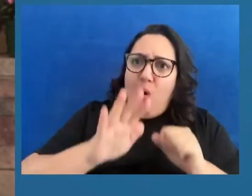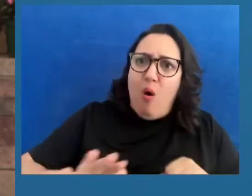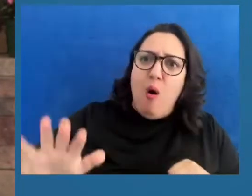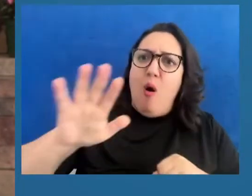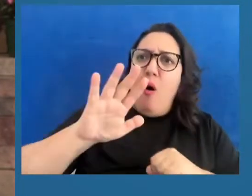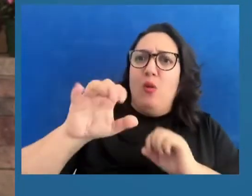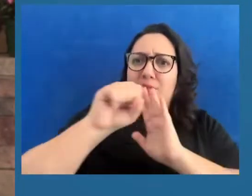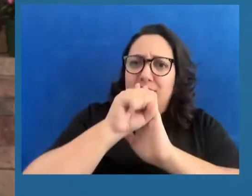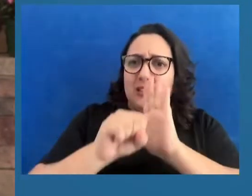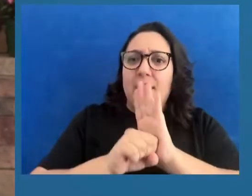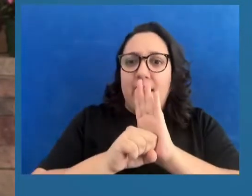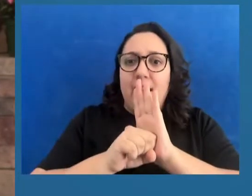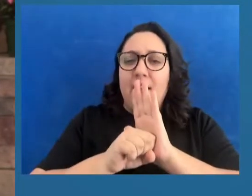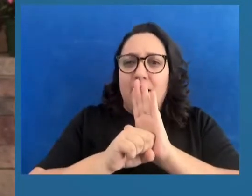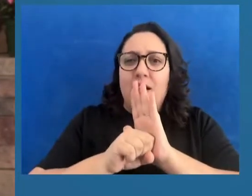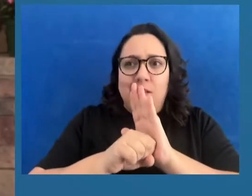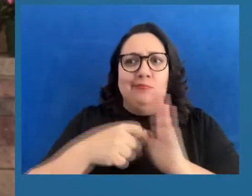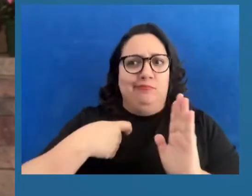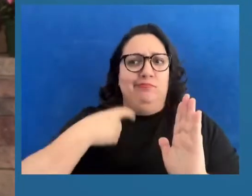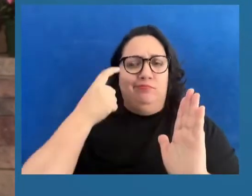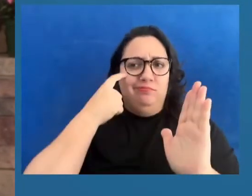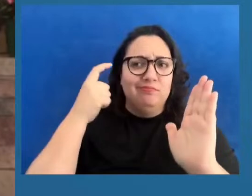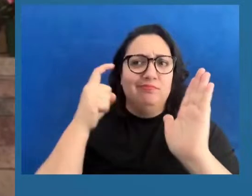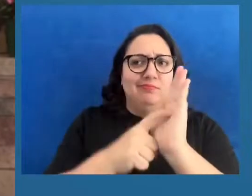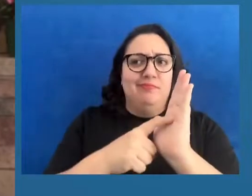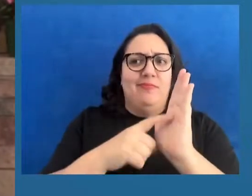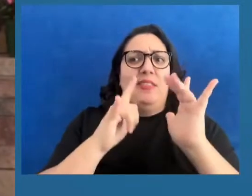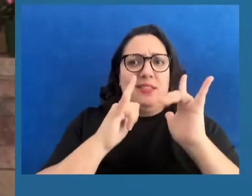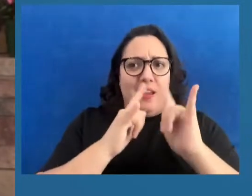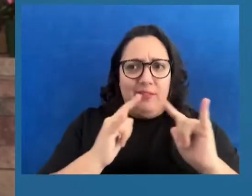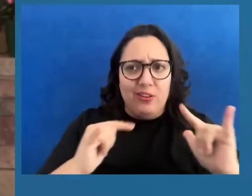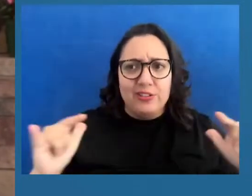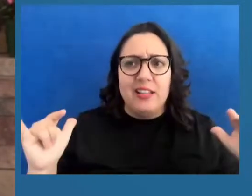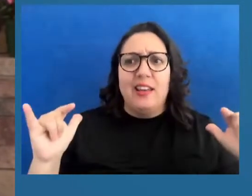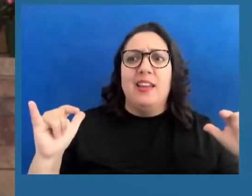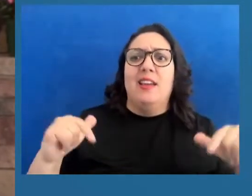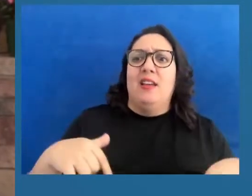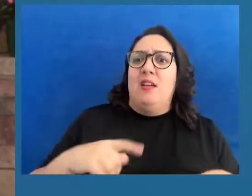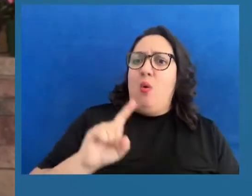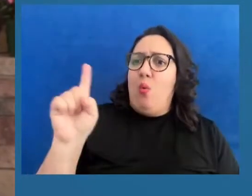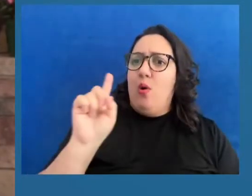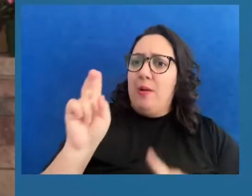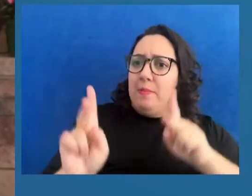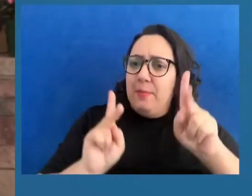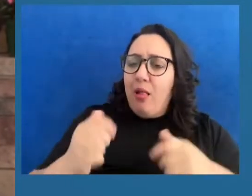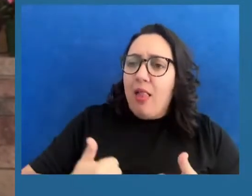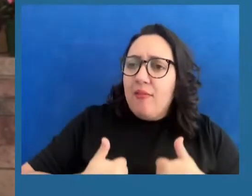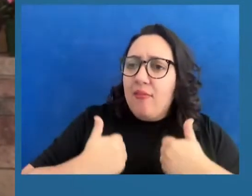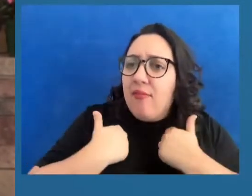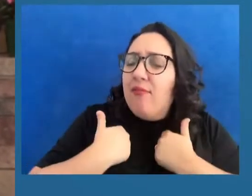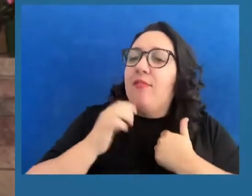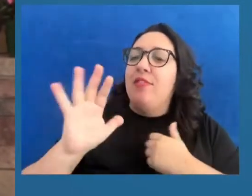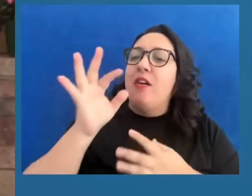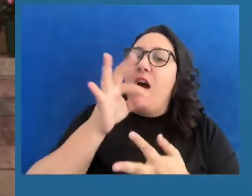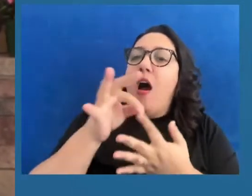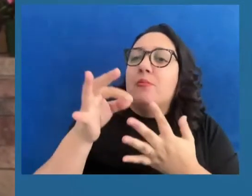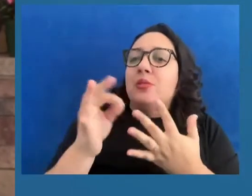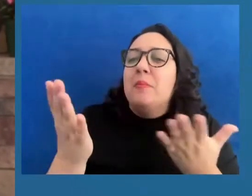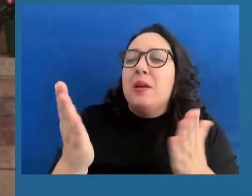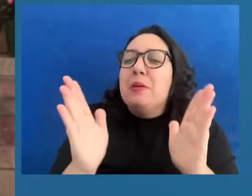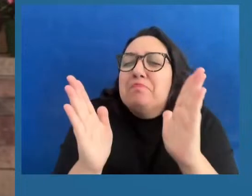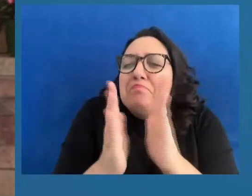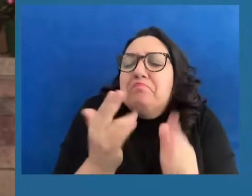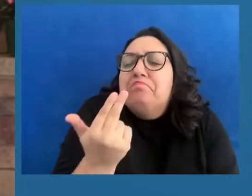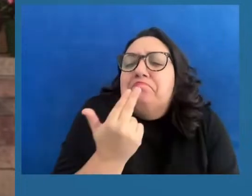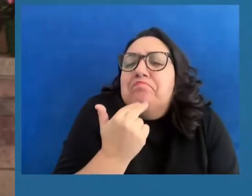of the diversity and the different places that people live and the different options they have. Some are tiny little hamlets with one stop sign,